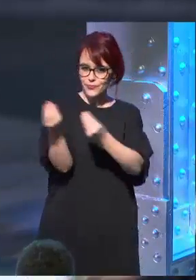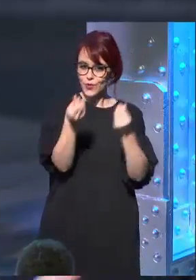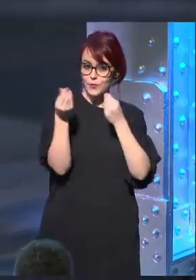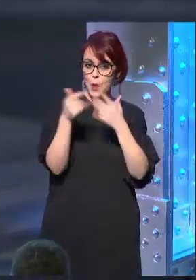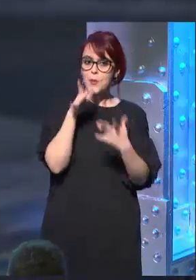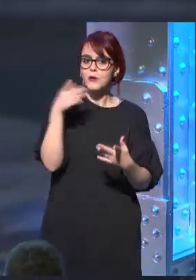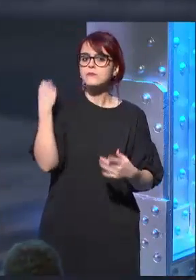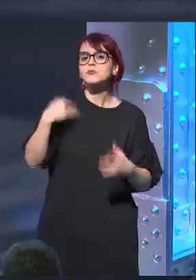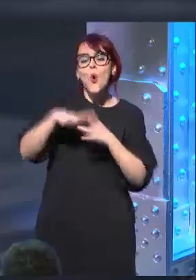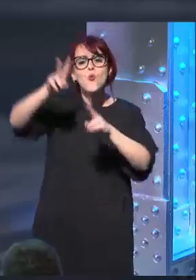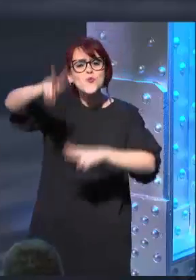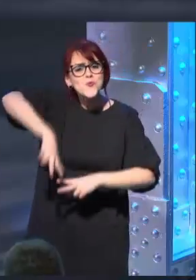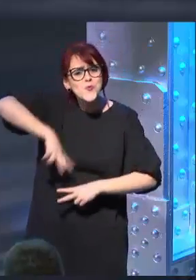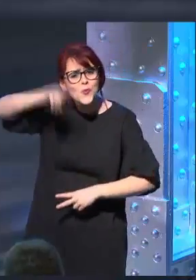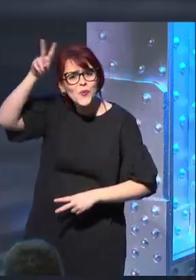information